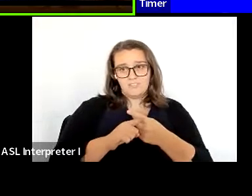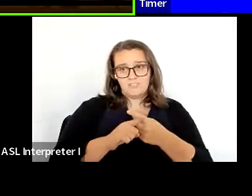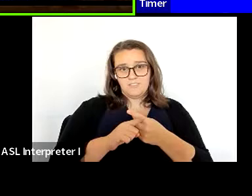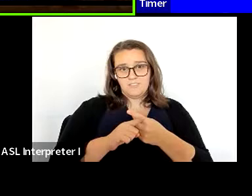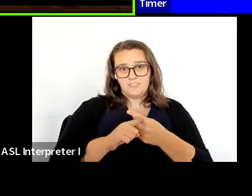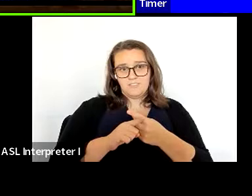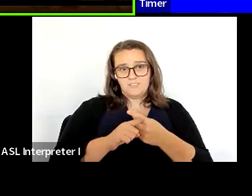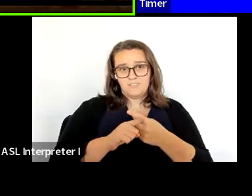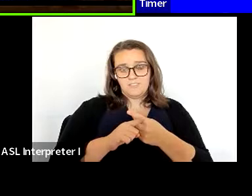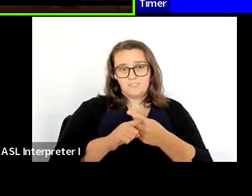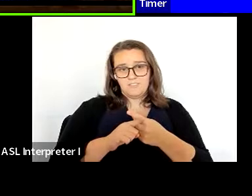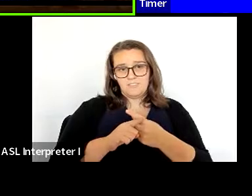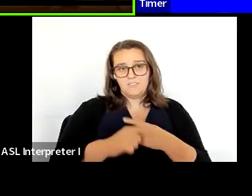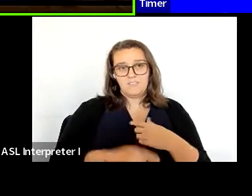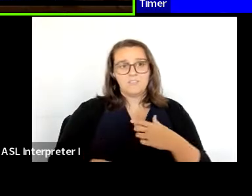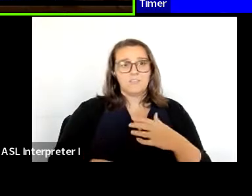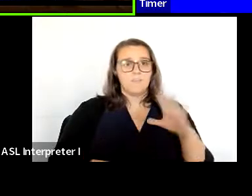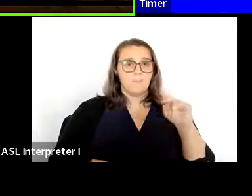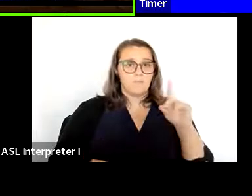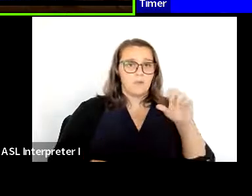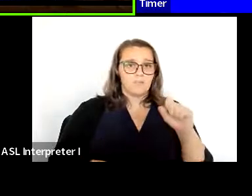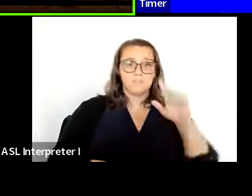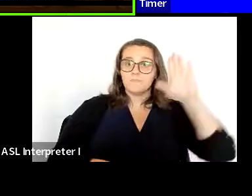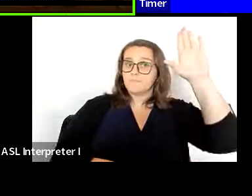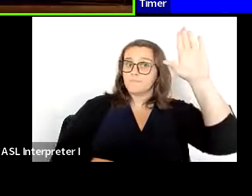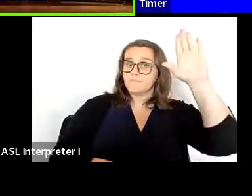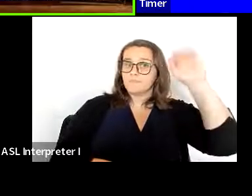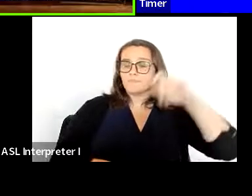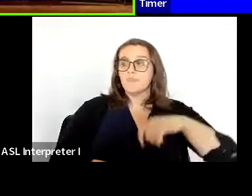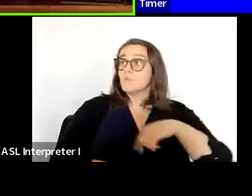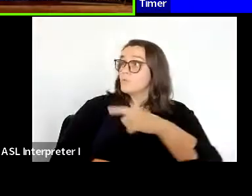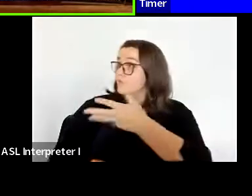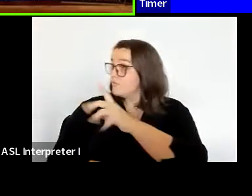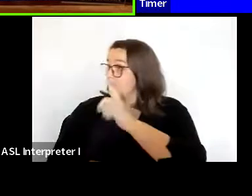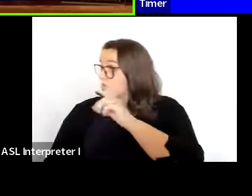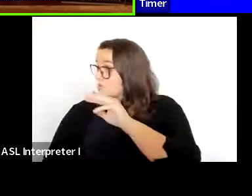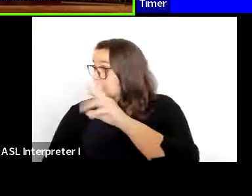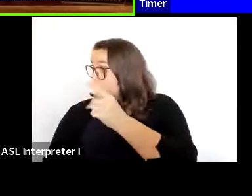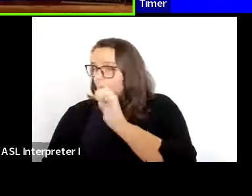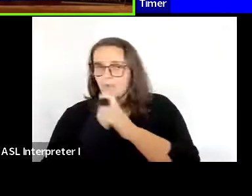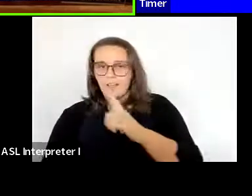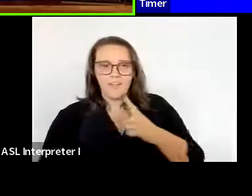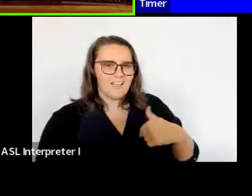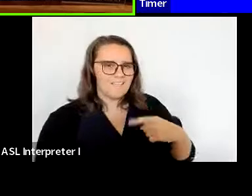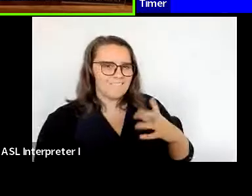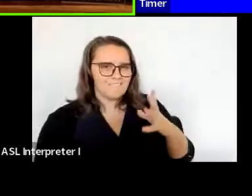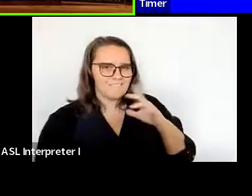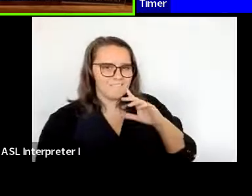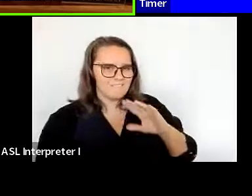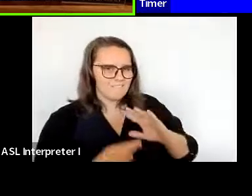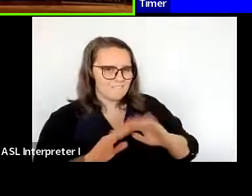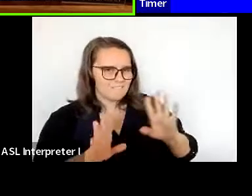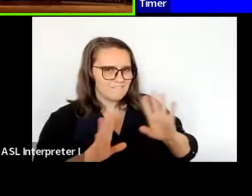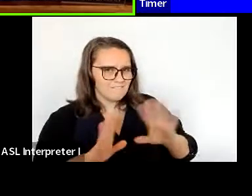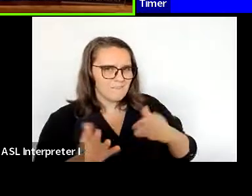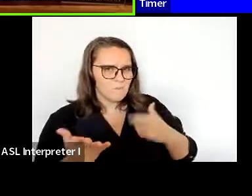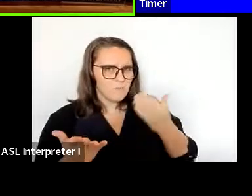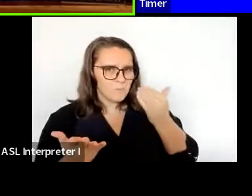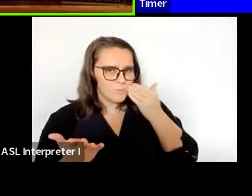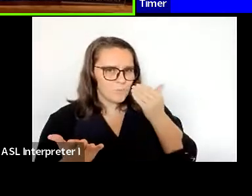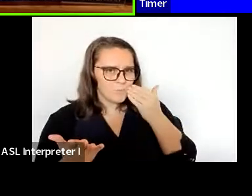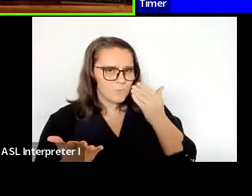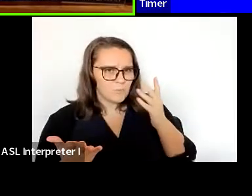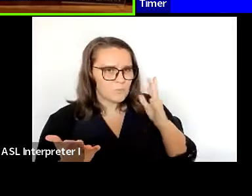Mr. Chairman. Were you done, Councilmember White? I guess for point of clarity, I just want to know, is